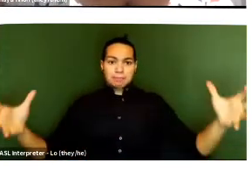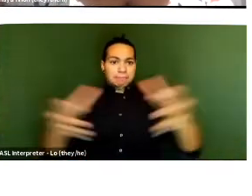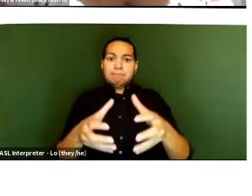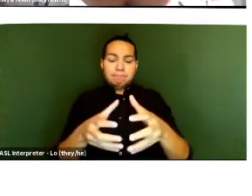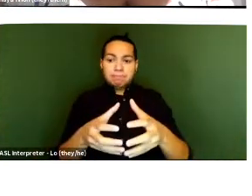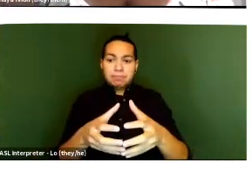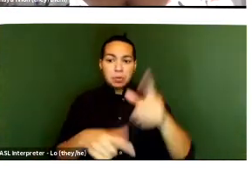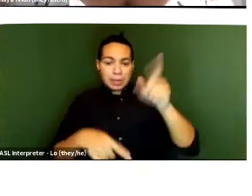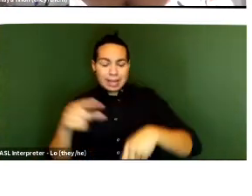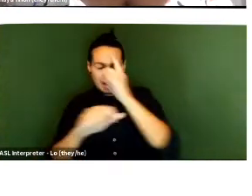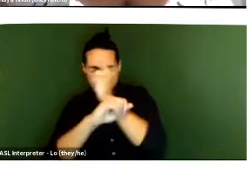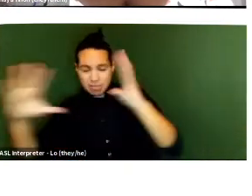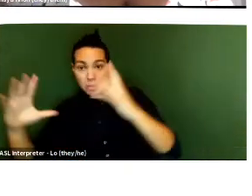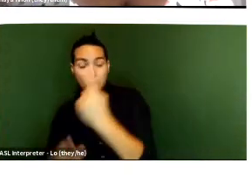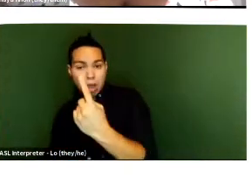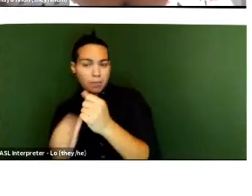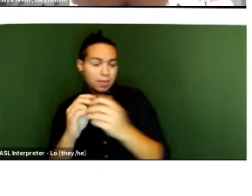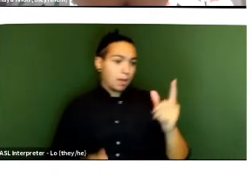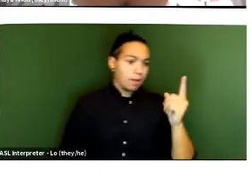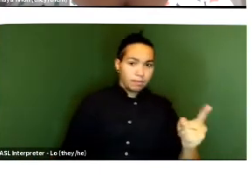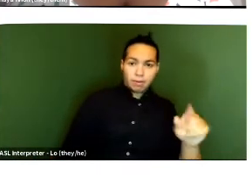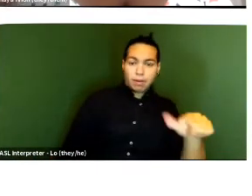Anti-Blackness is the living legacy of slavery.